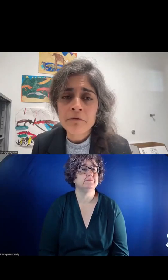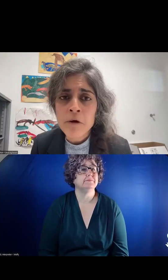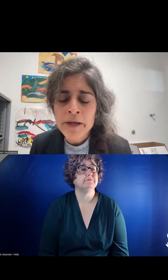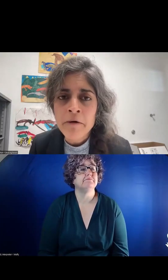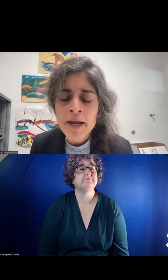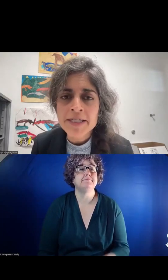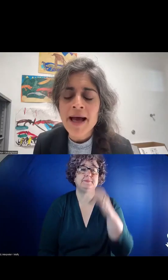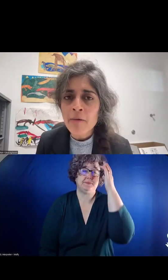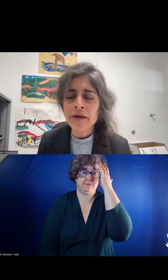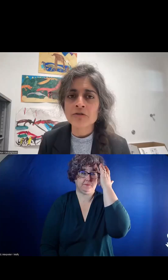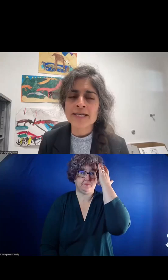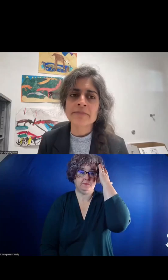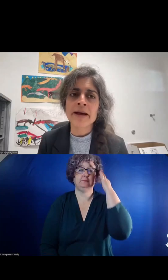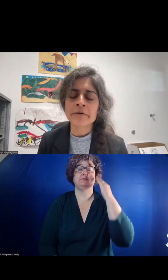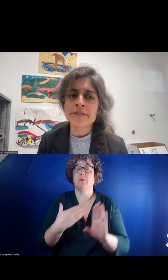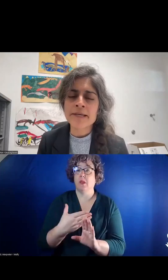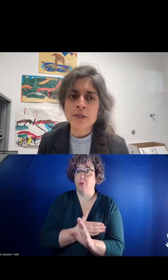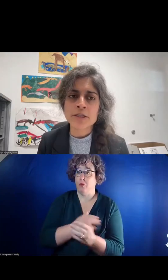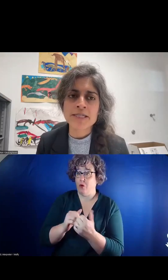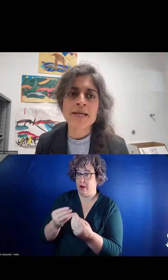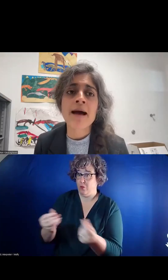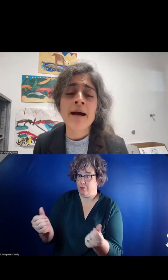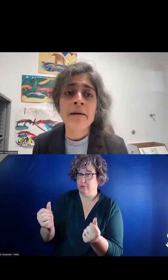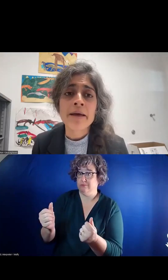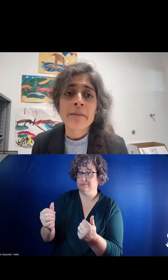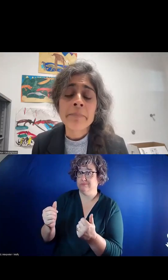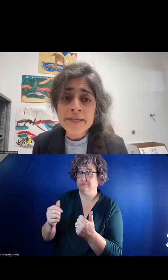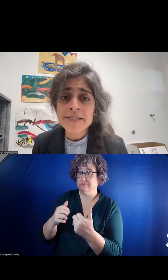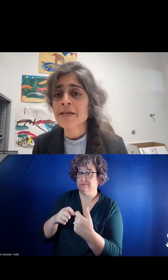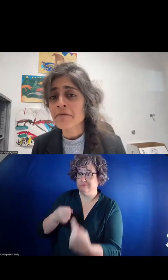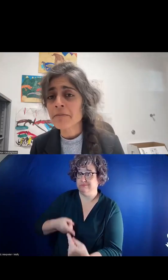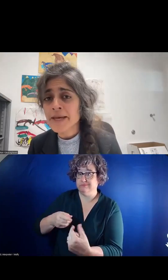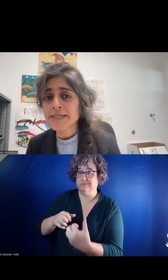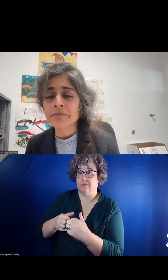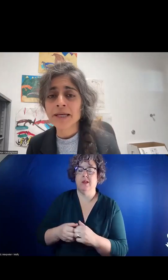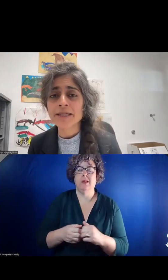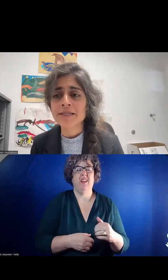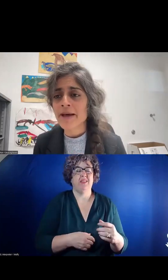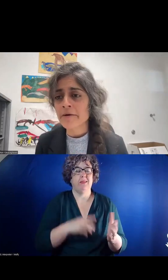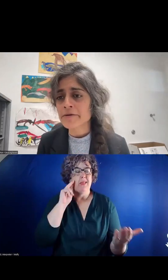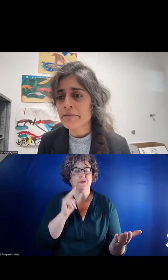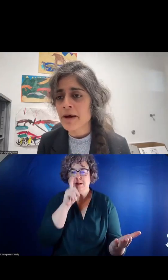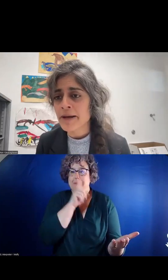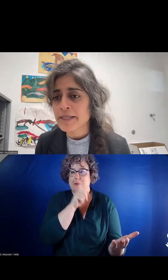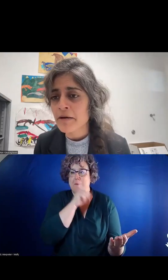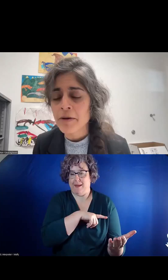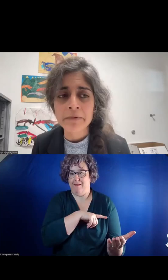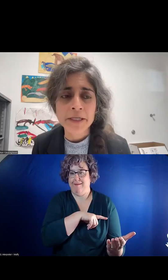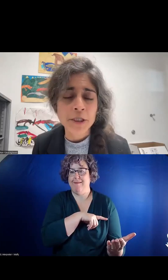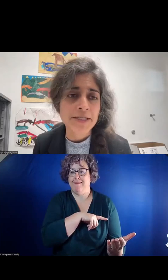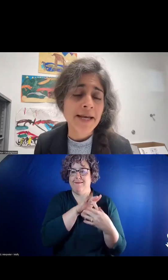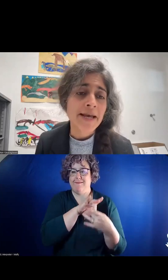So before we go on to how we address tobacco use, let's just bust some of the myths related to tobacco use among mental